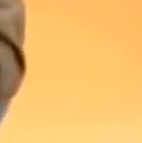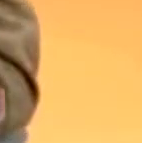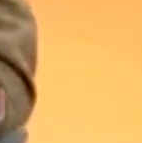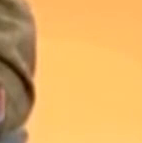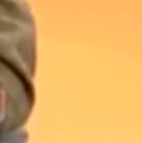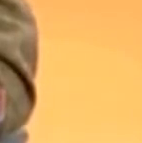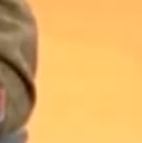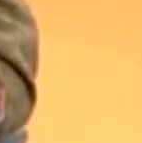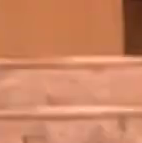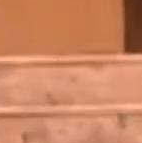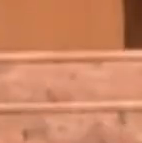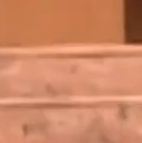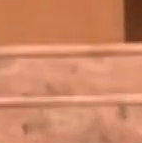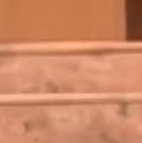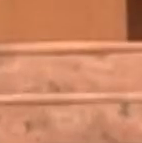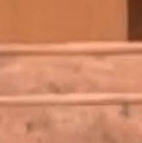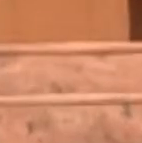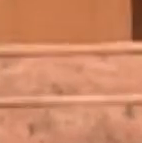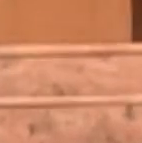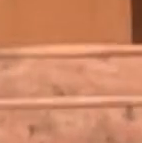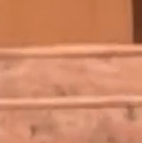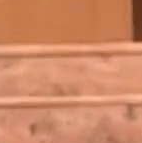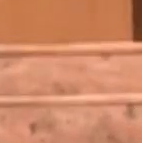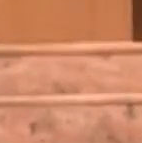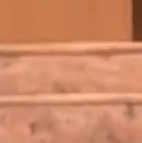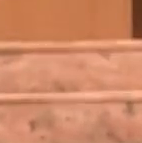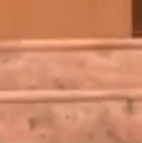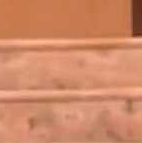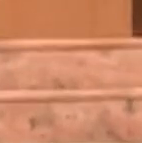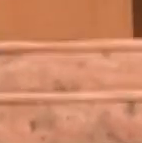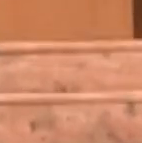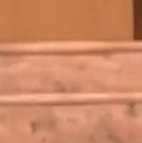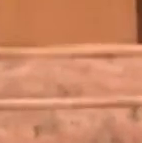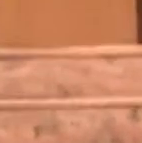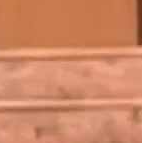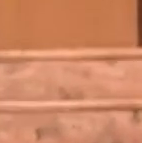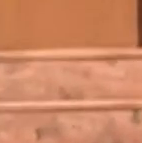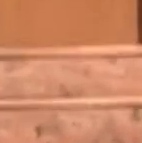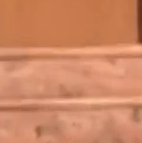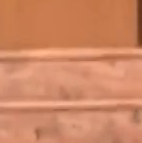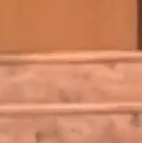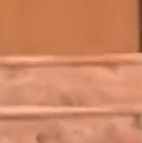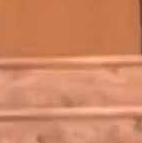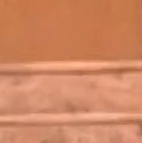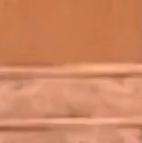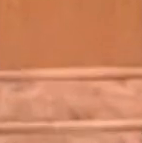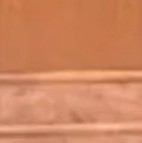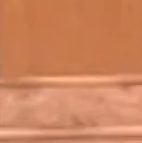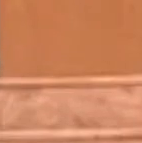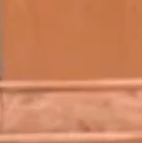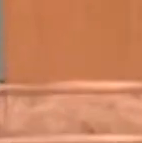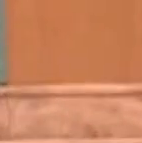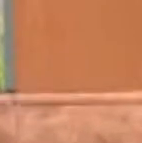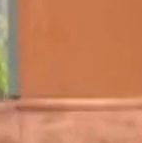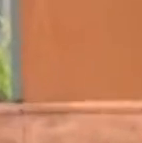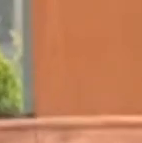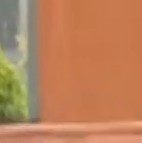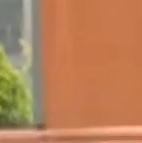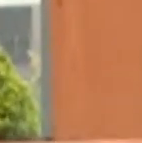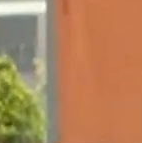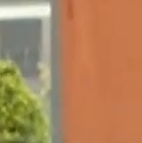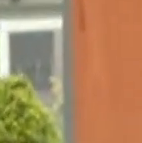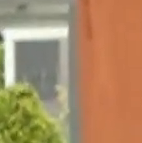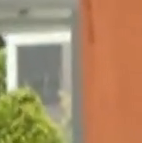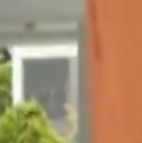back. Coming to your screens every Saturday at 4:30 p.m. only on KBC Channel